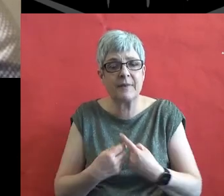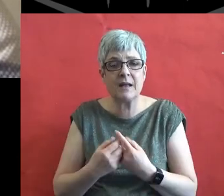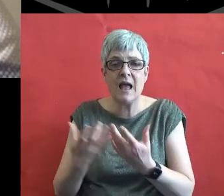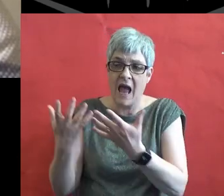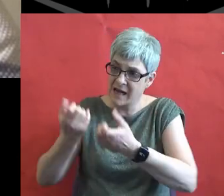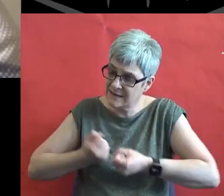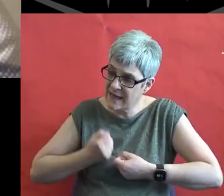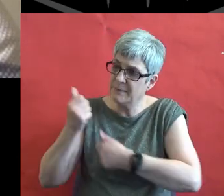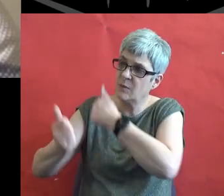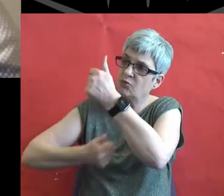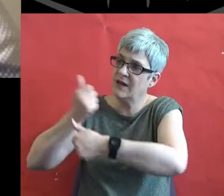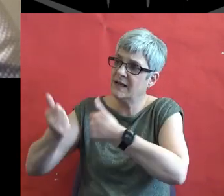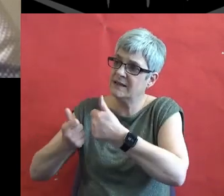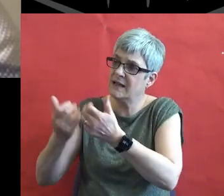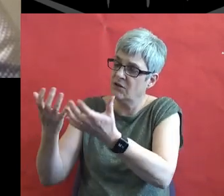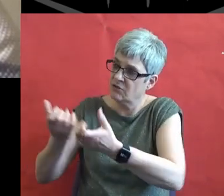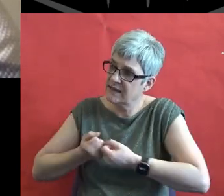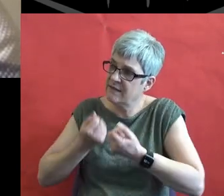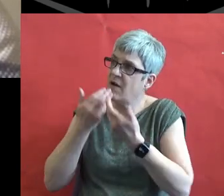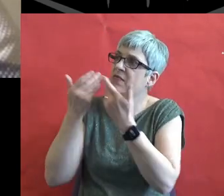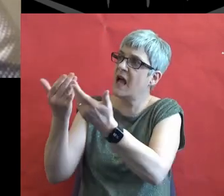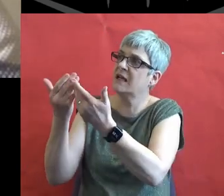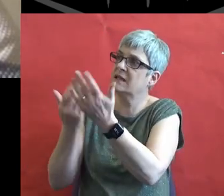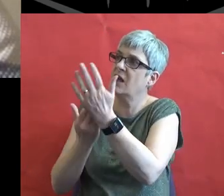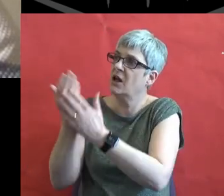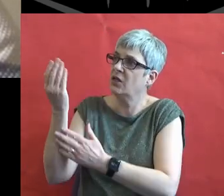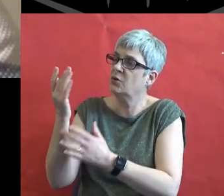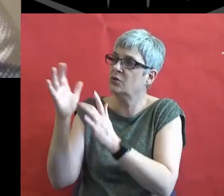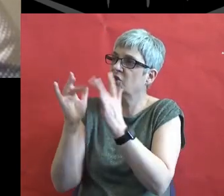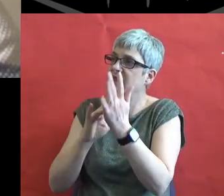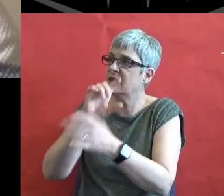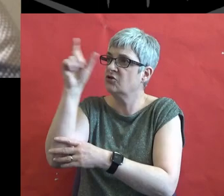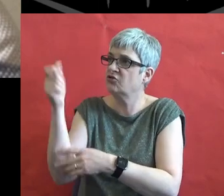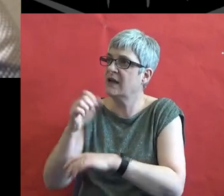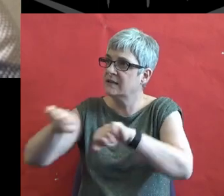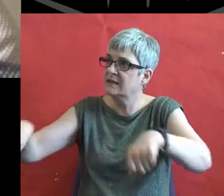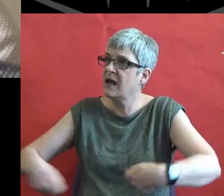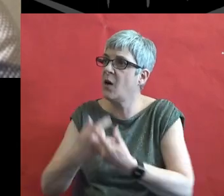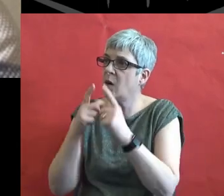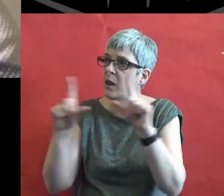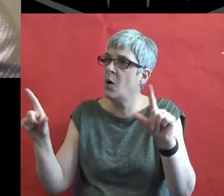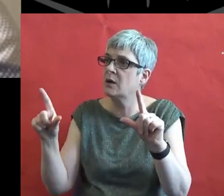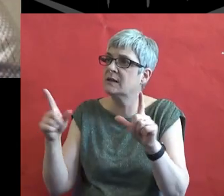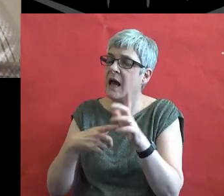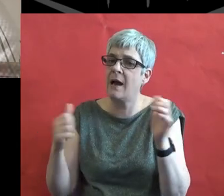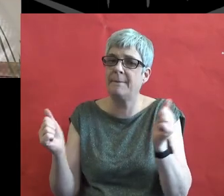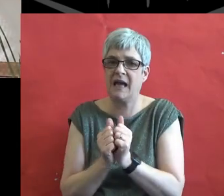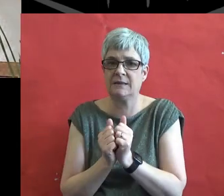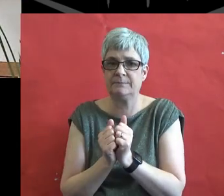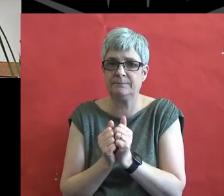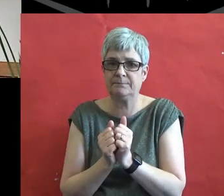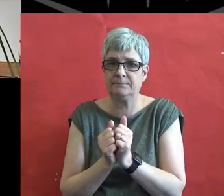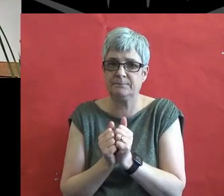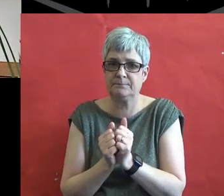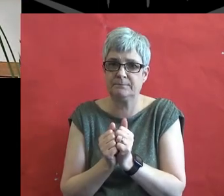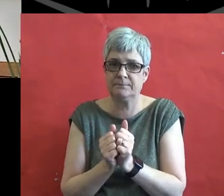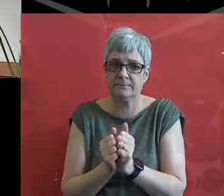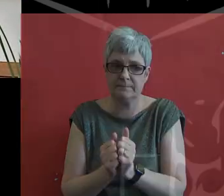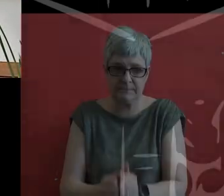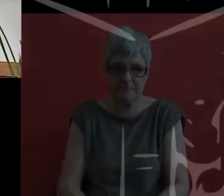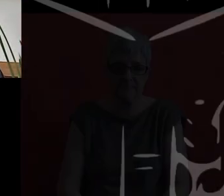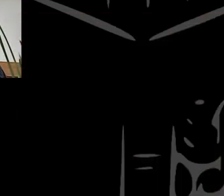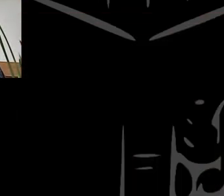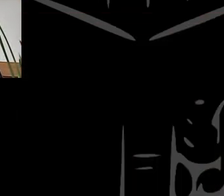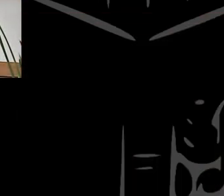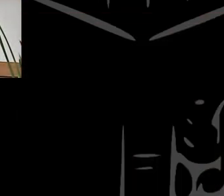praise and receive our thanksgiving. Through Jesus Christ, our Lord. Amen. But of